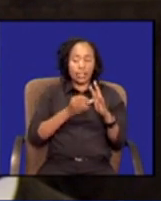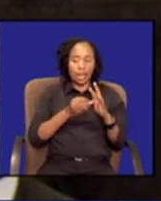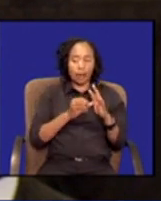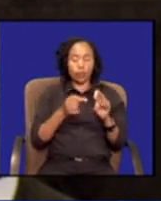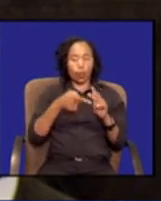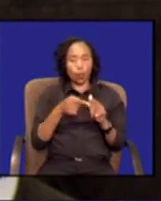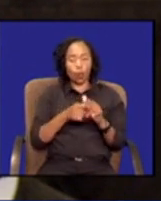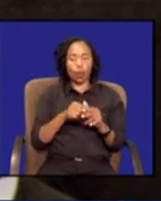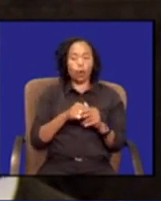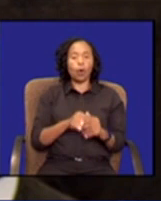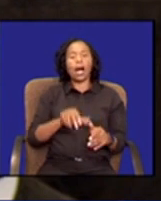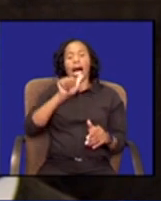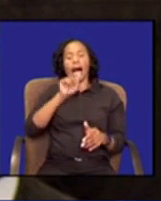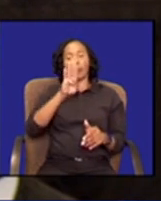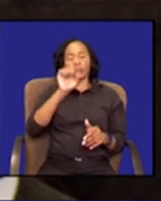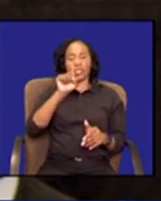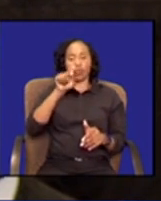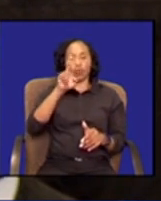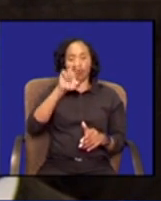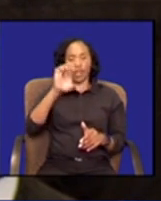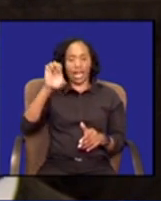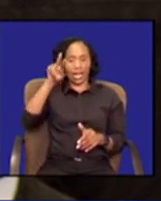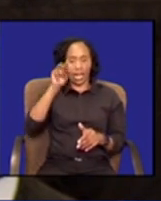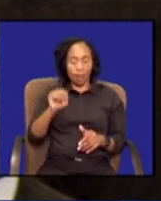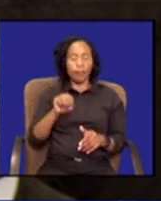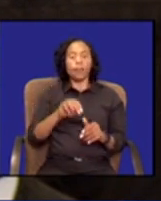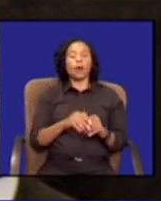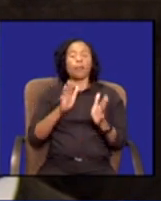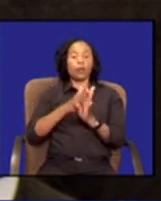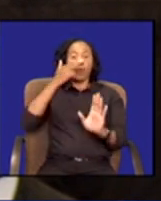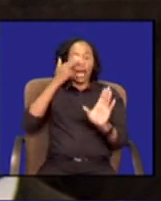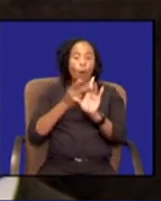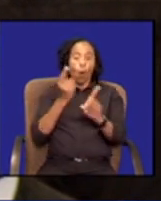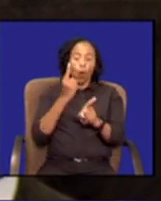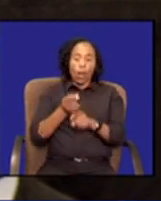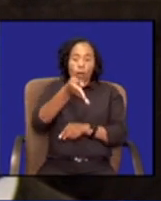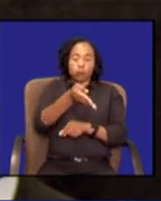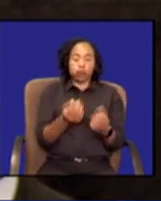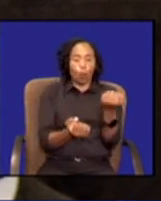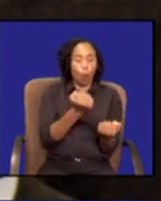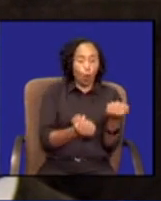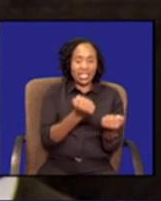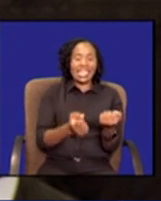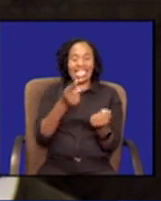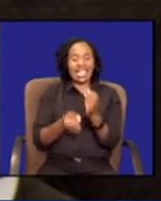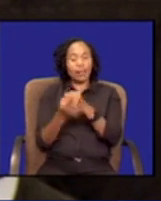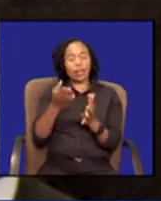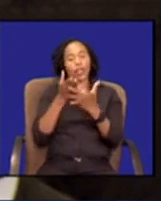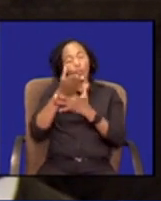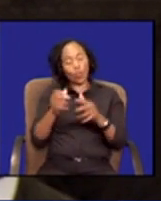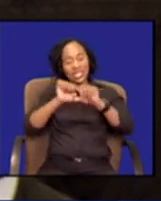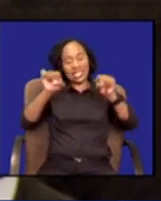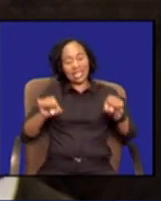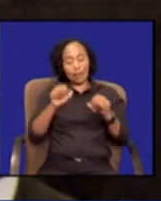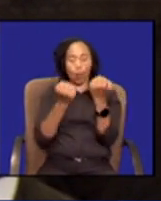petroleum projects to court all the time is driven by the theme, kill investment through the court system.